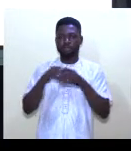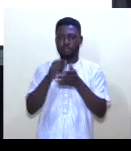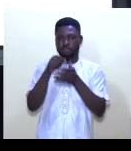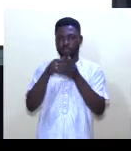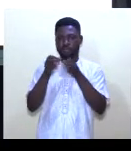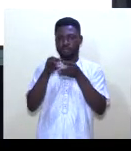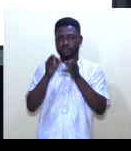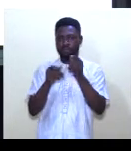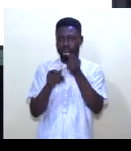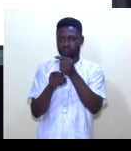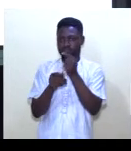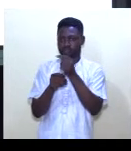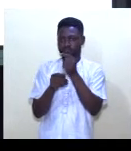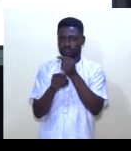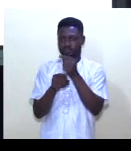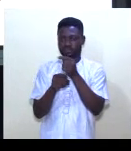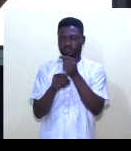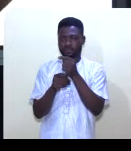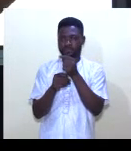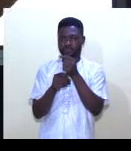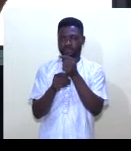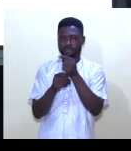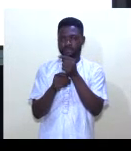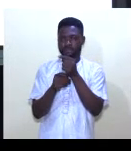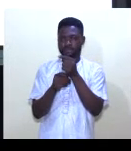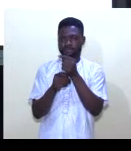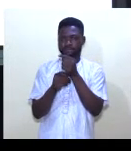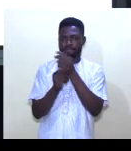this form. Yeah, something like this.